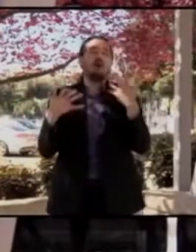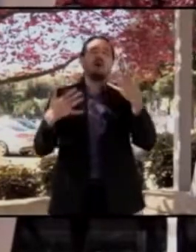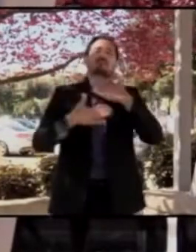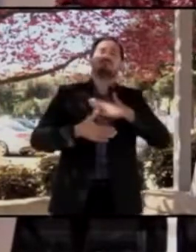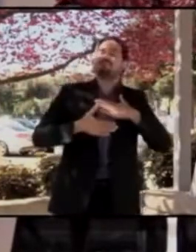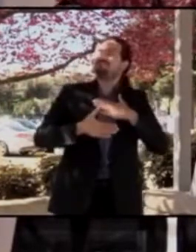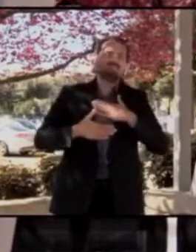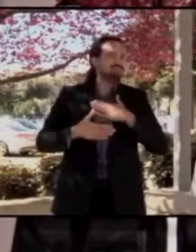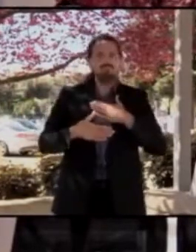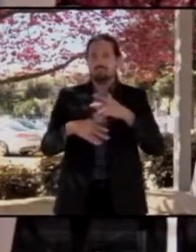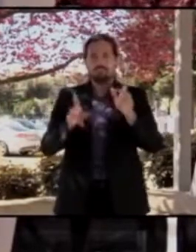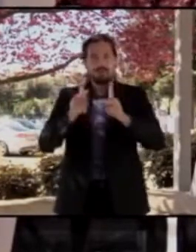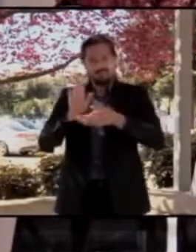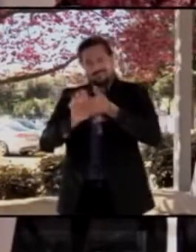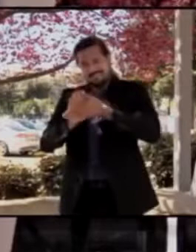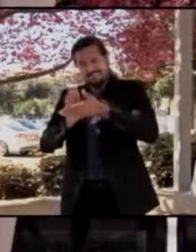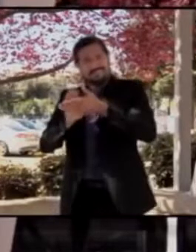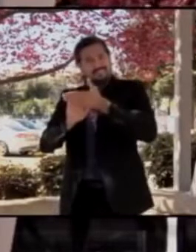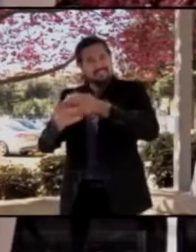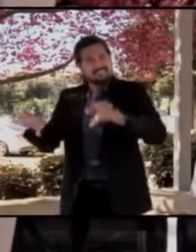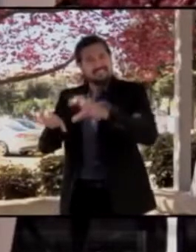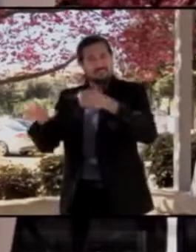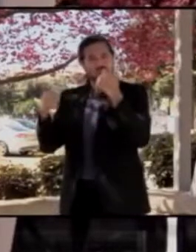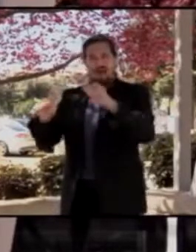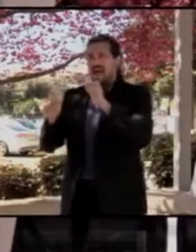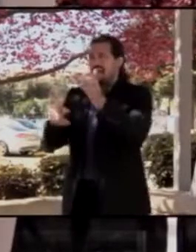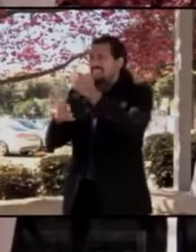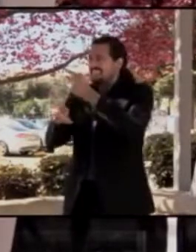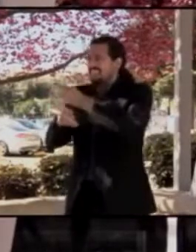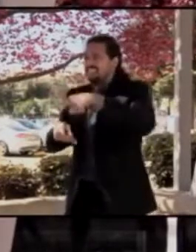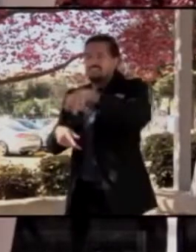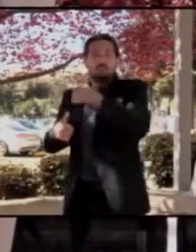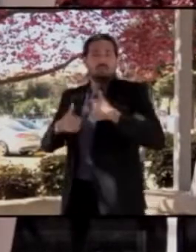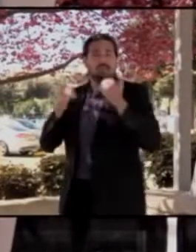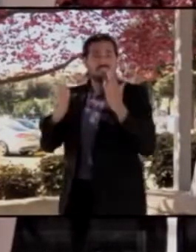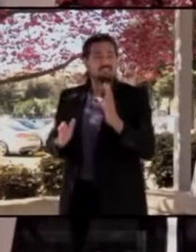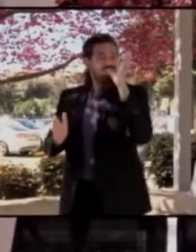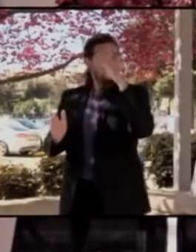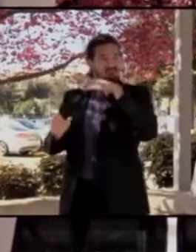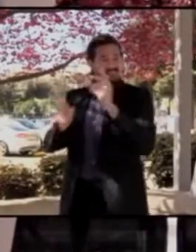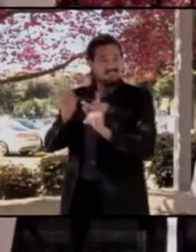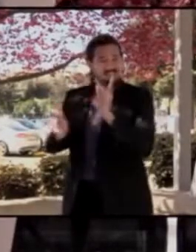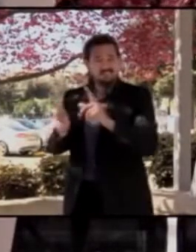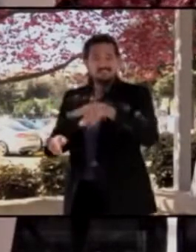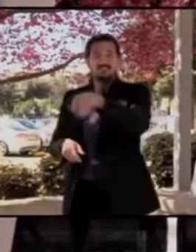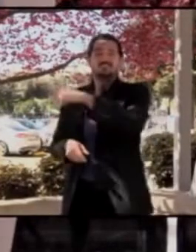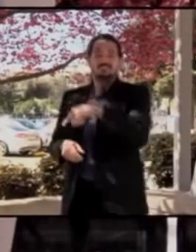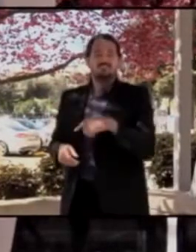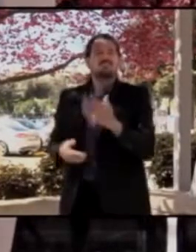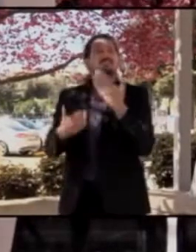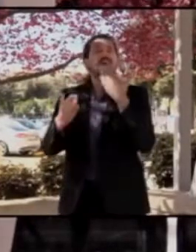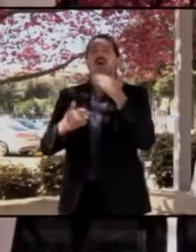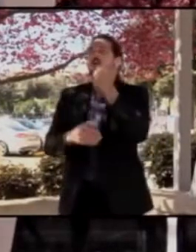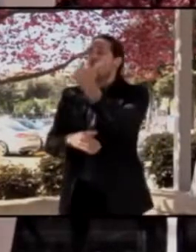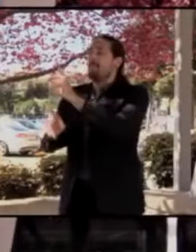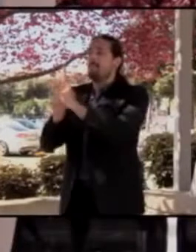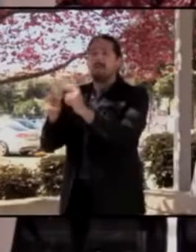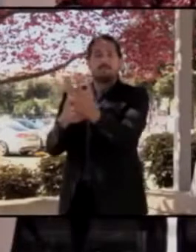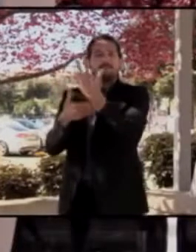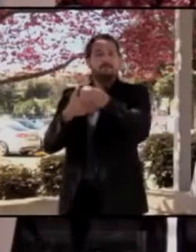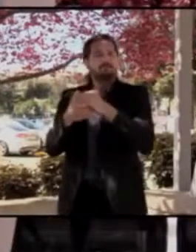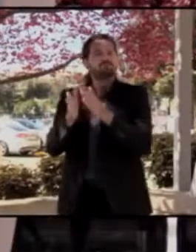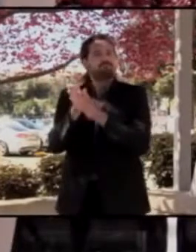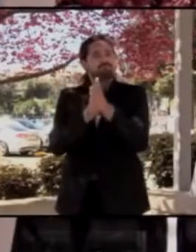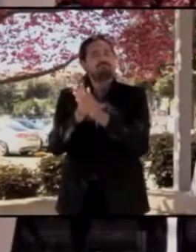thanking every person who has helped us get to 1 million doses and set us on our